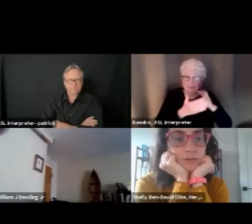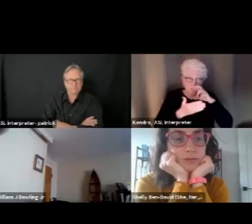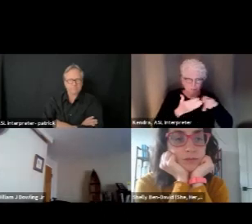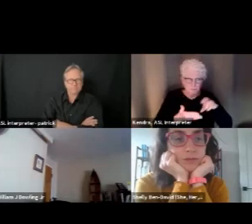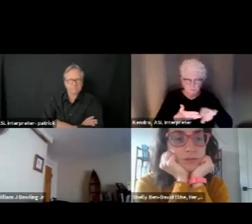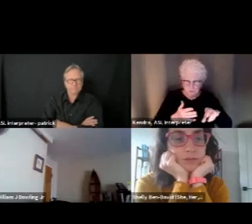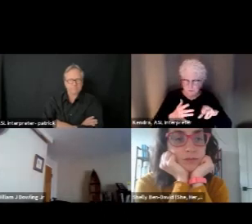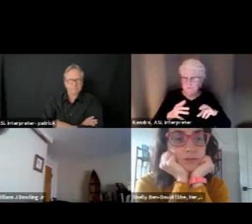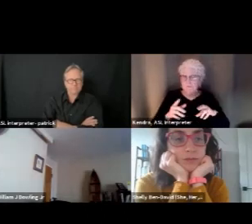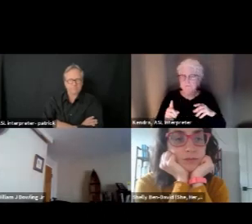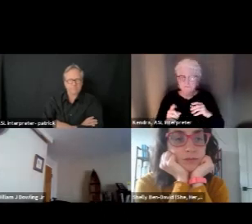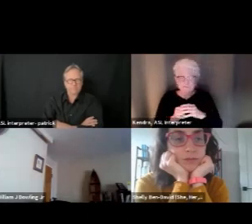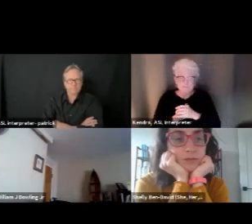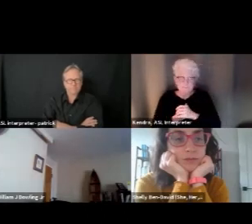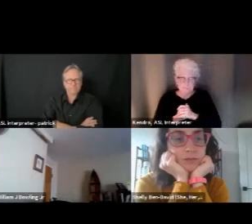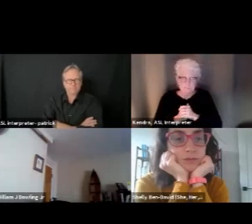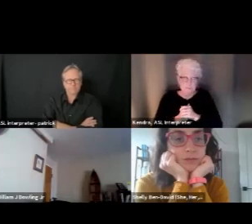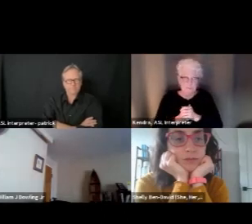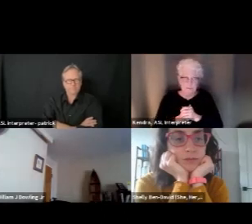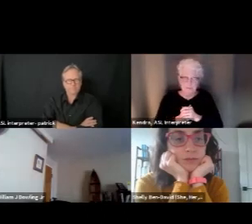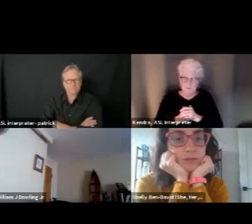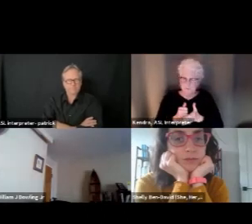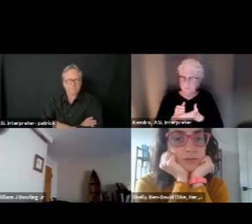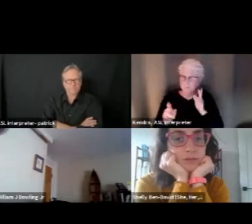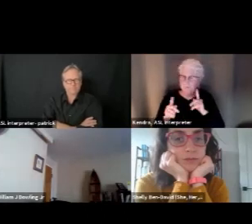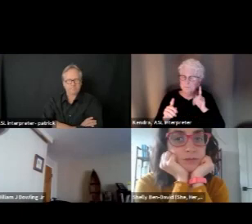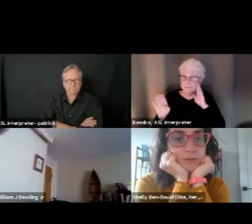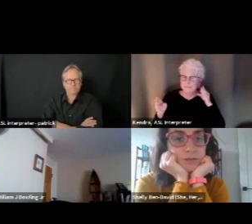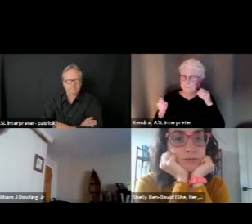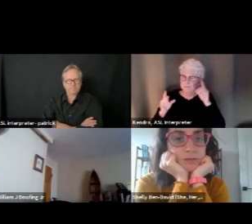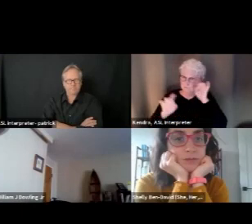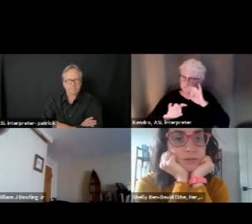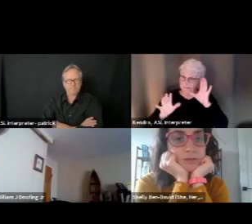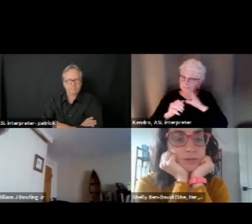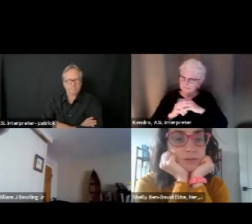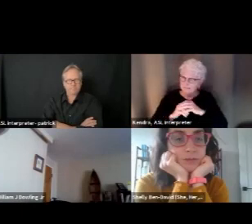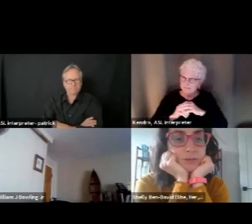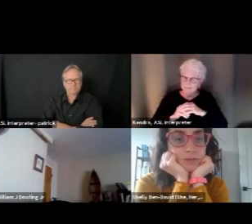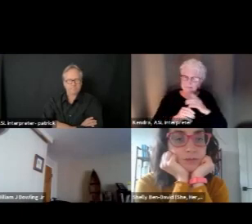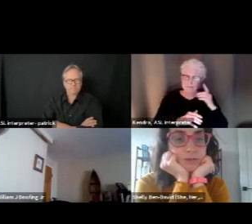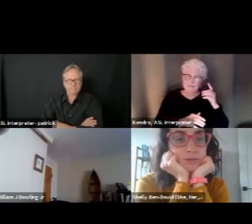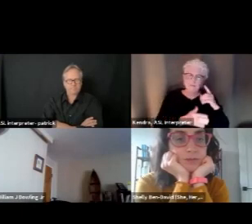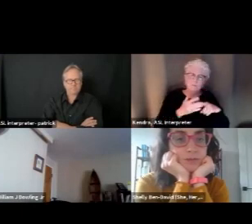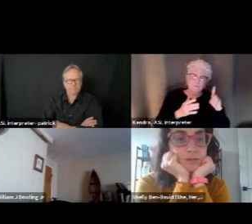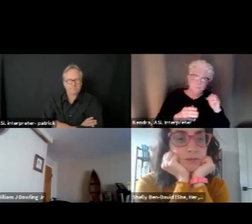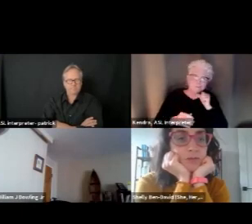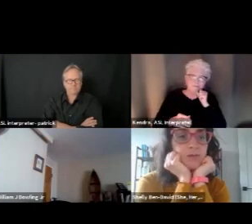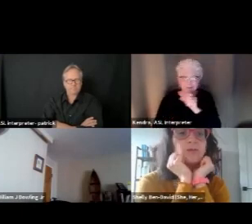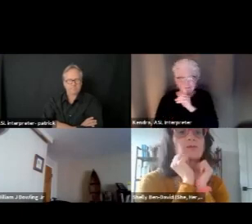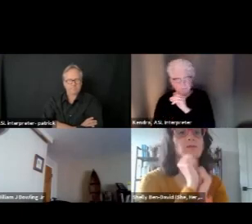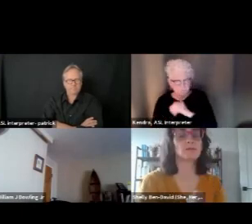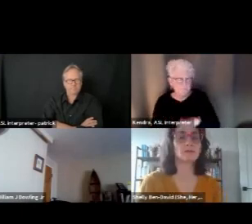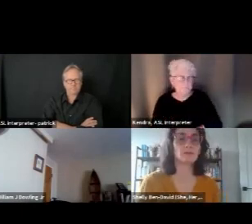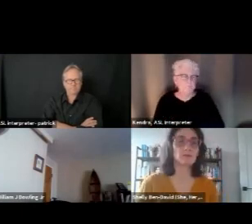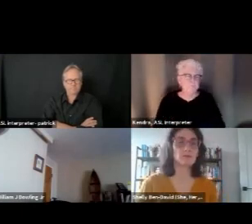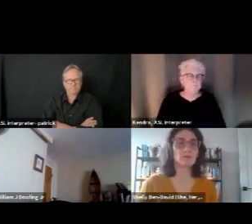So given that, the topic of, the outline of my presentation is up here, and I'll just I'll go over what I'm going to talk about. So